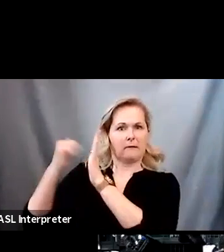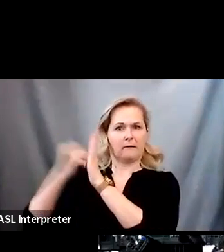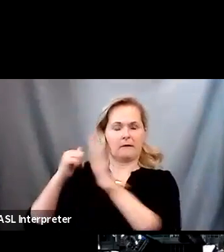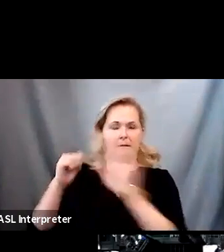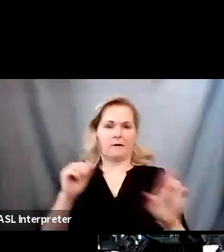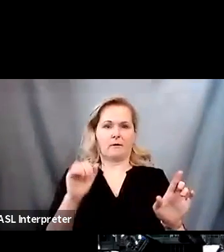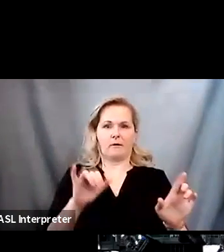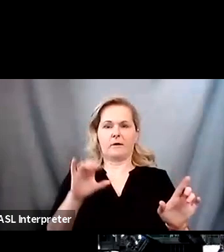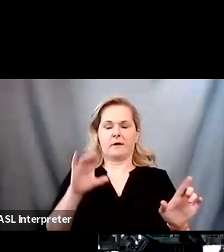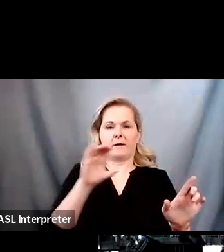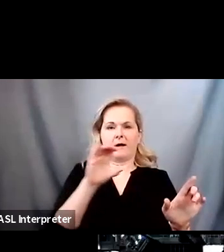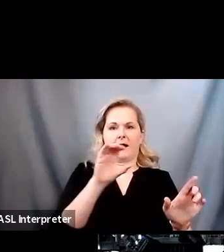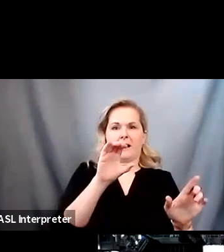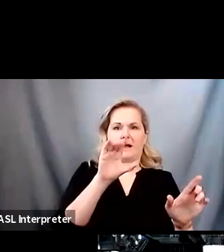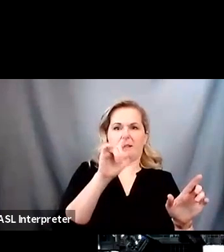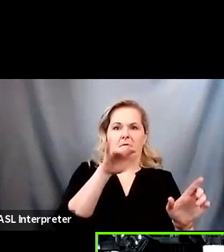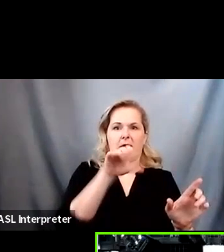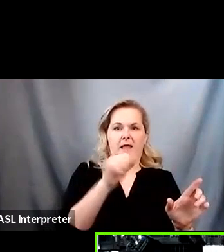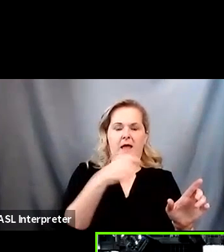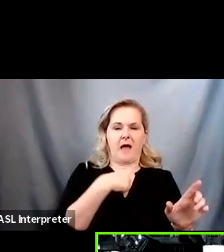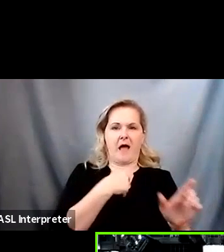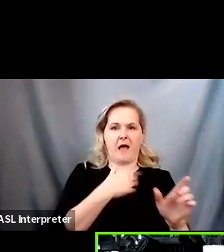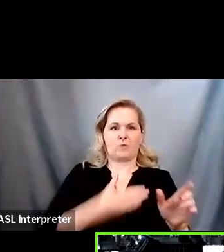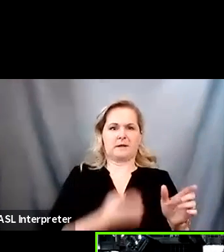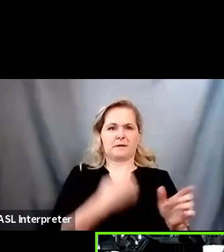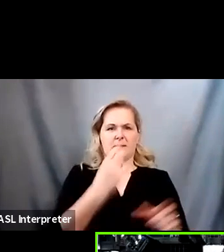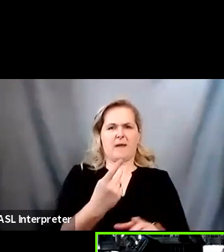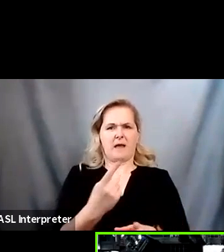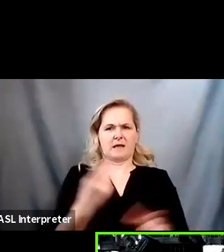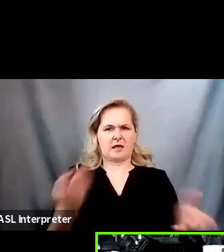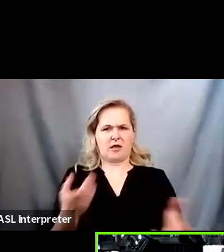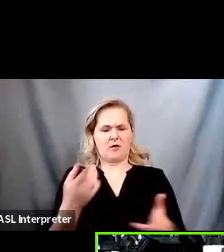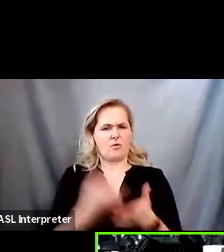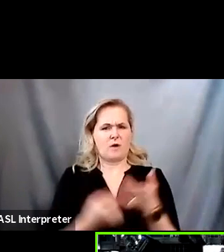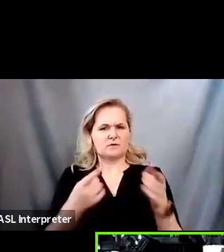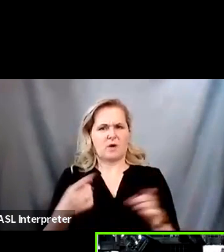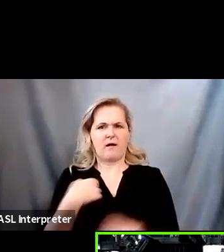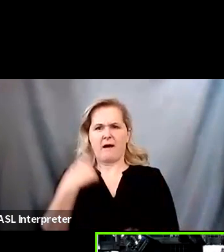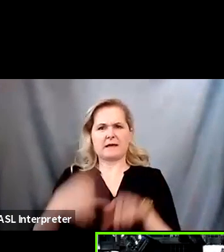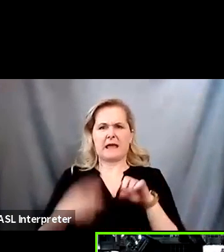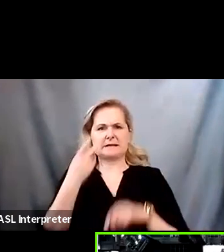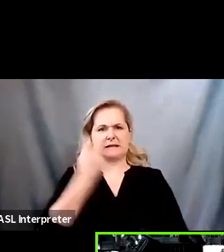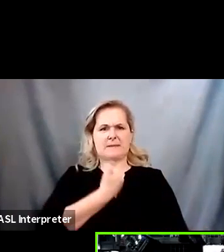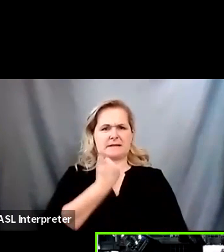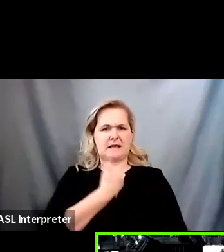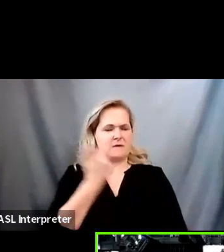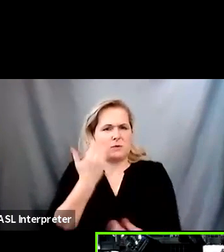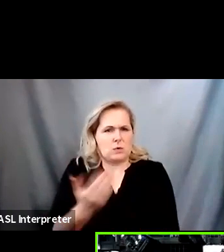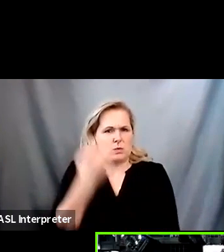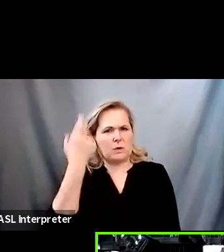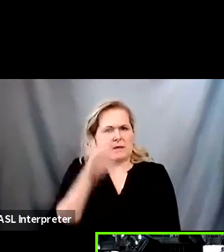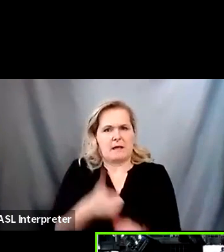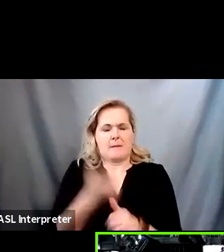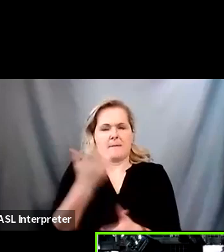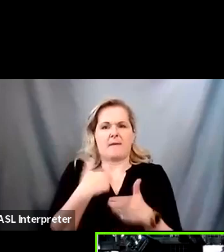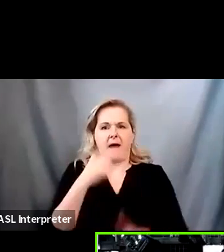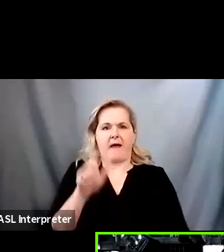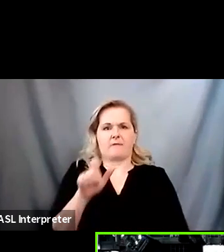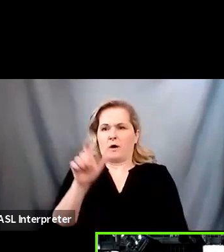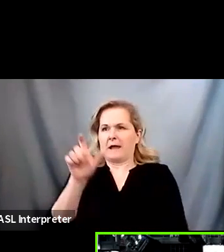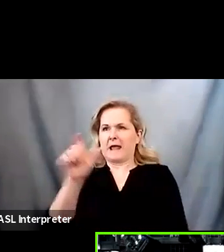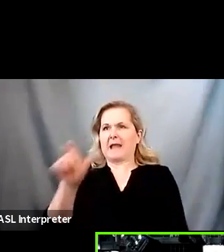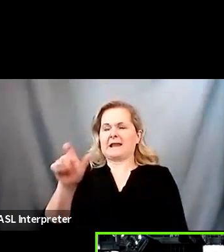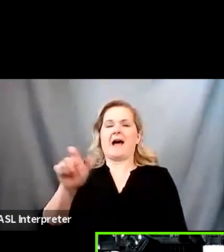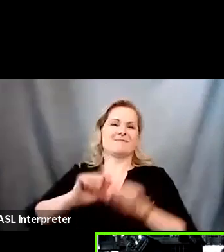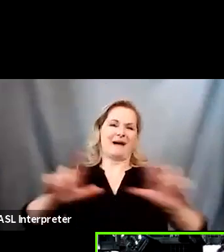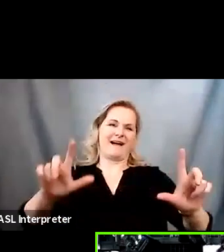Well, this is Claudia, willing to come back. Although here, am I? What's going on? I can't see myself and I don't know why. Maybe I just need to hit this button. There I